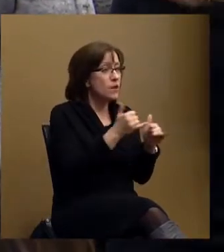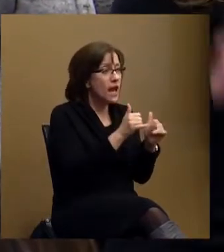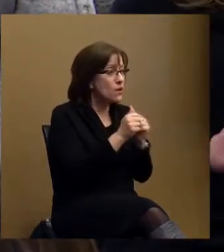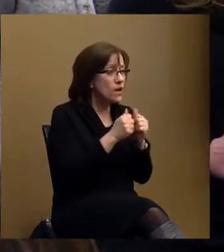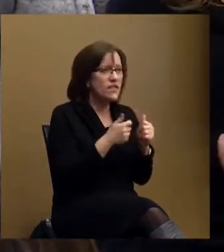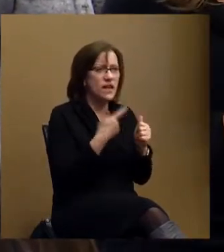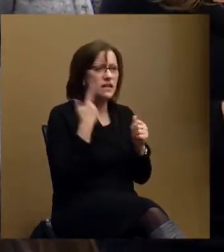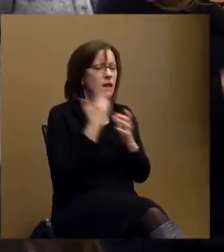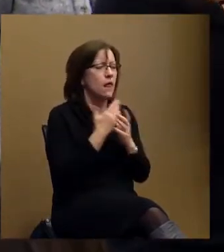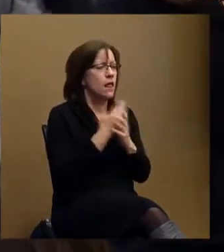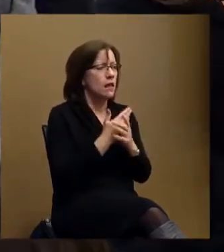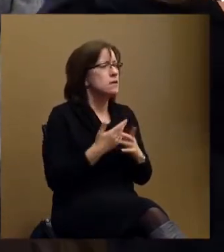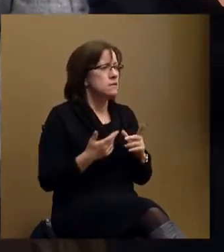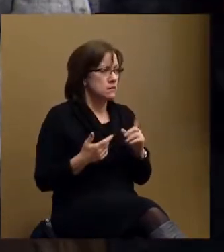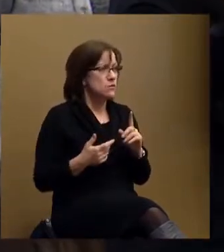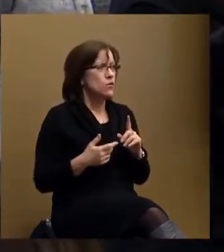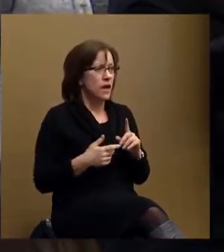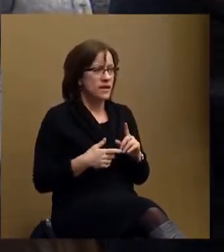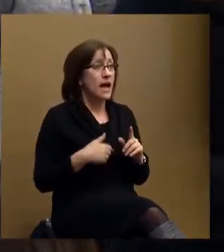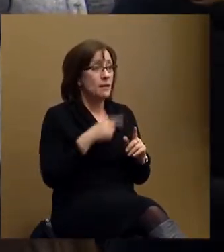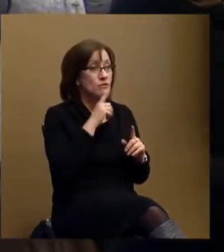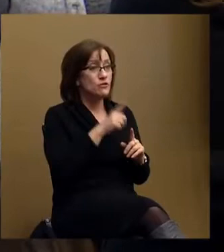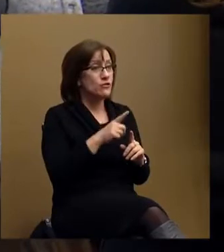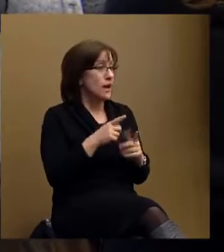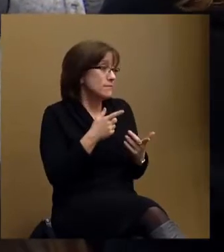not whipping by your ear pretty fast, right?